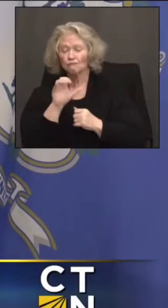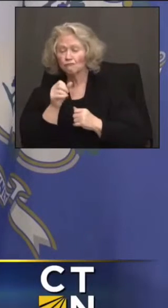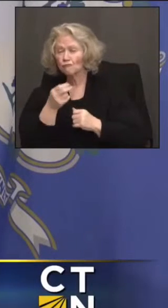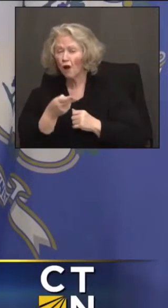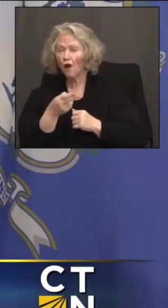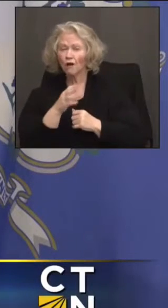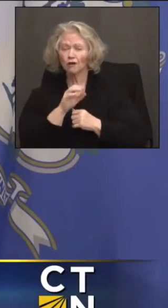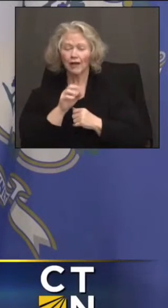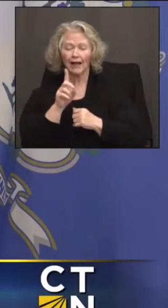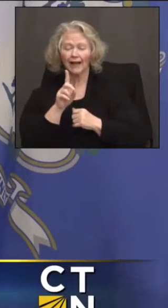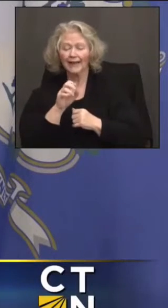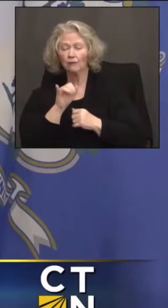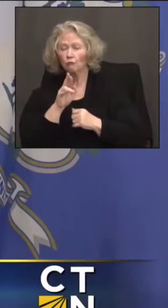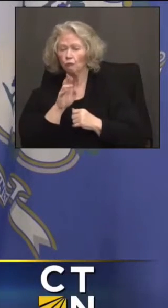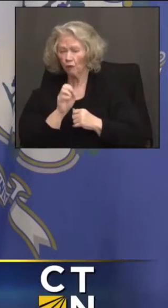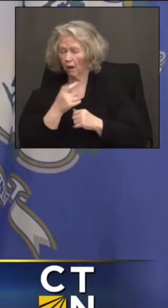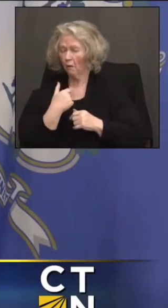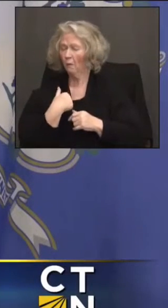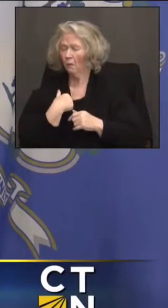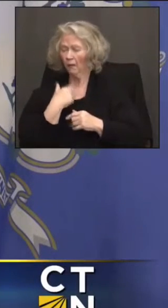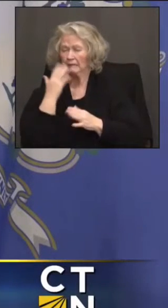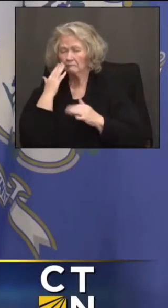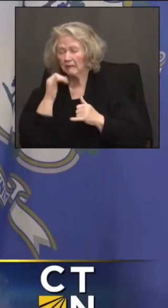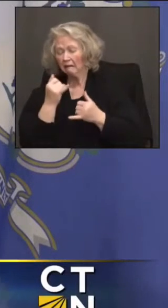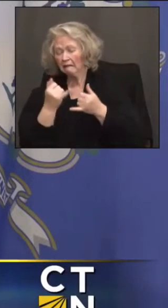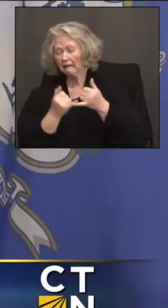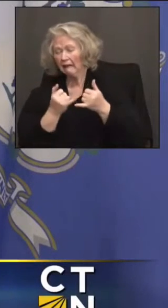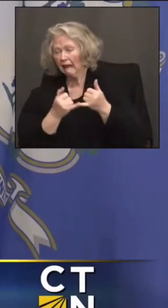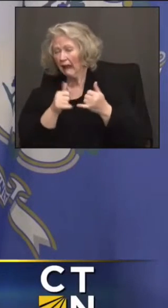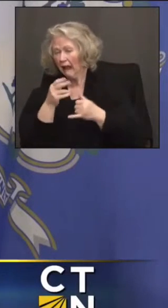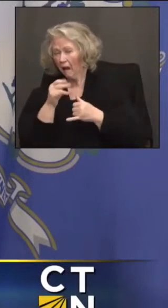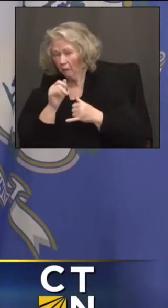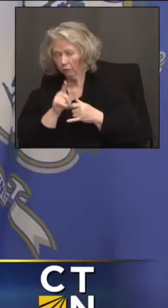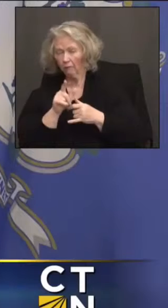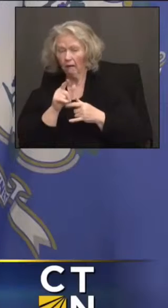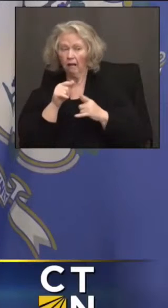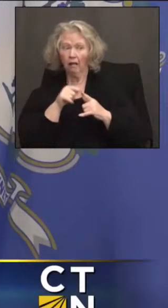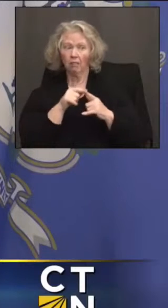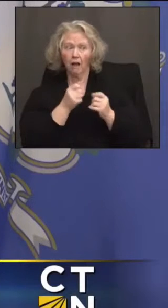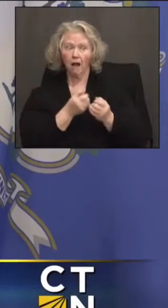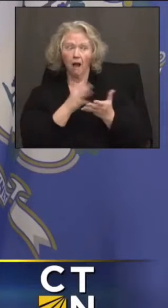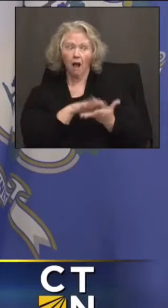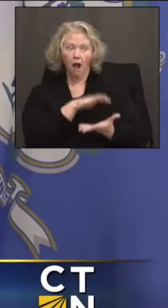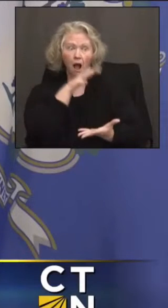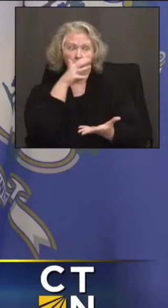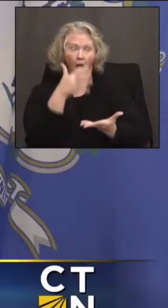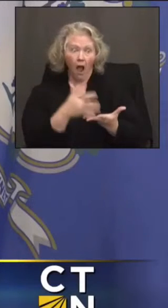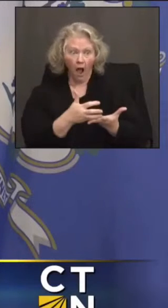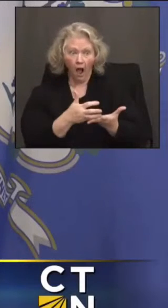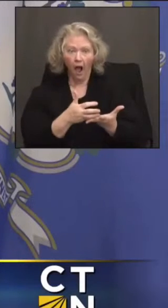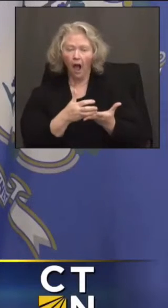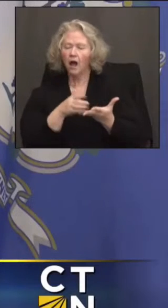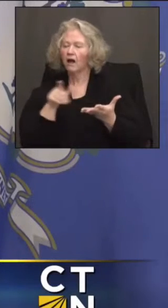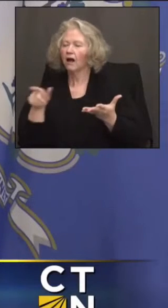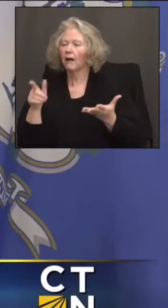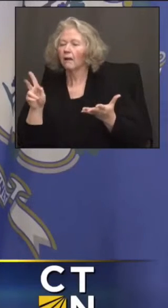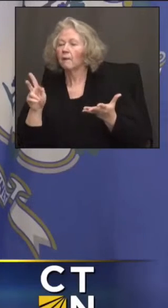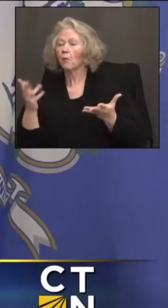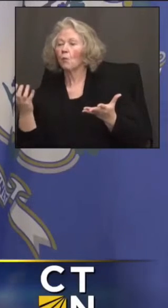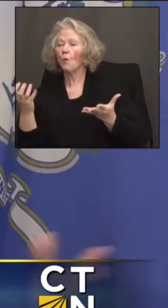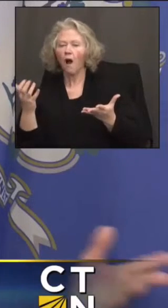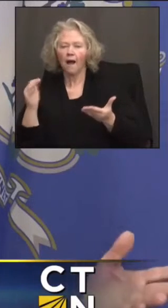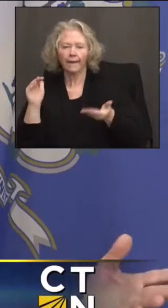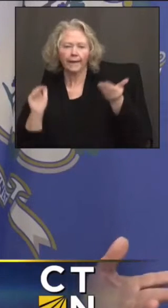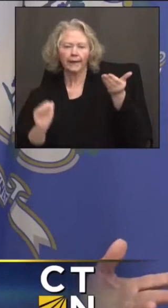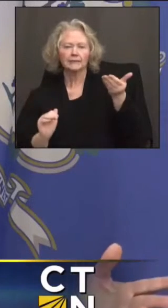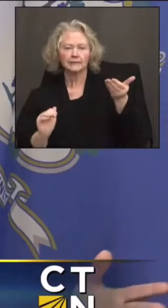we've been predicting sometime in the latter part of April, supply and demand are Supply is outstripping demand. We've seen